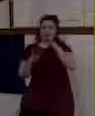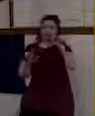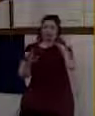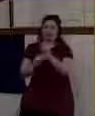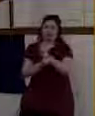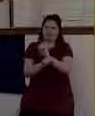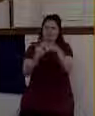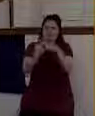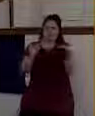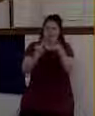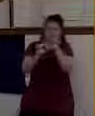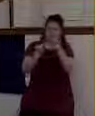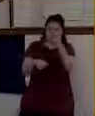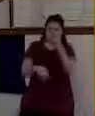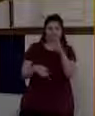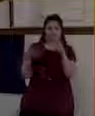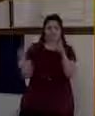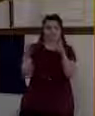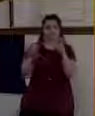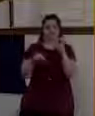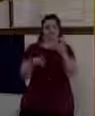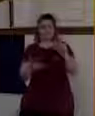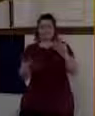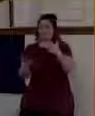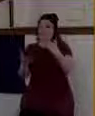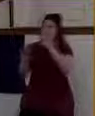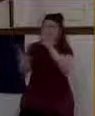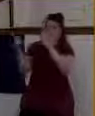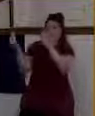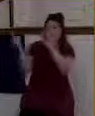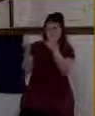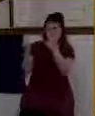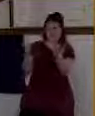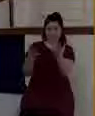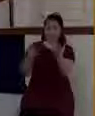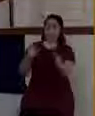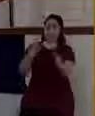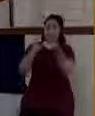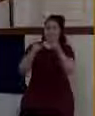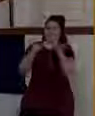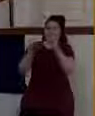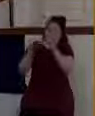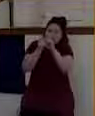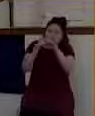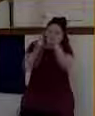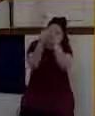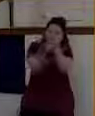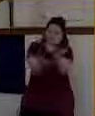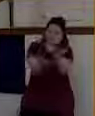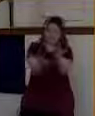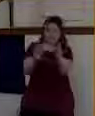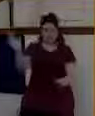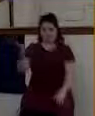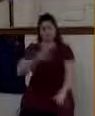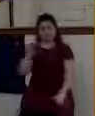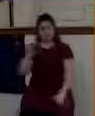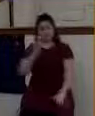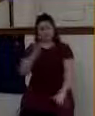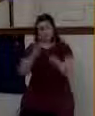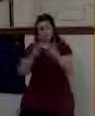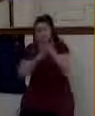me. I think that when God wants to tell you something, he'll probably tell you specifically. He'll tell you through his word. He might tell you